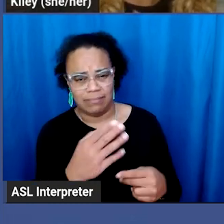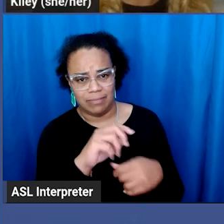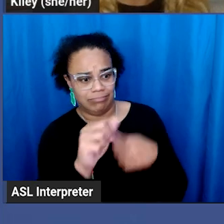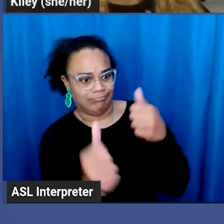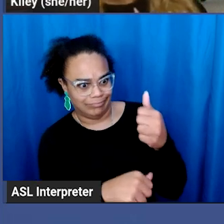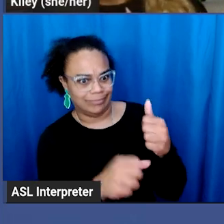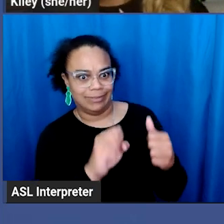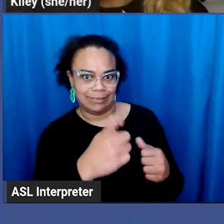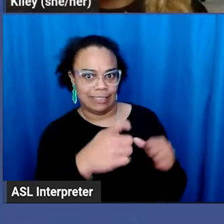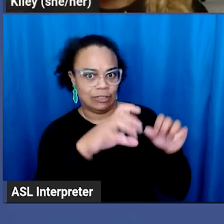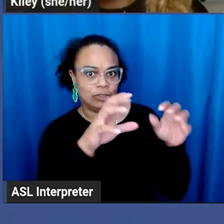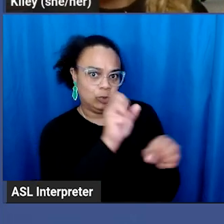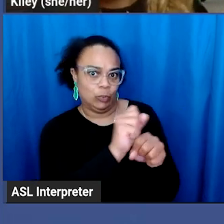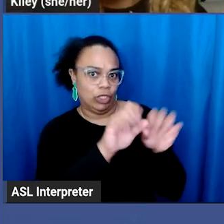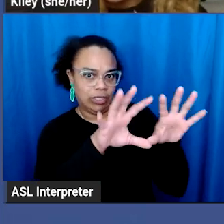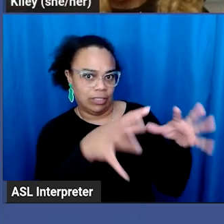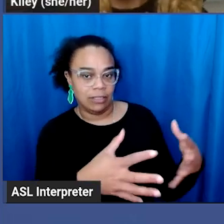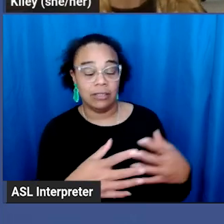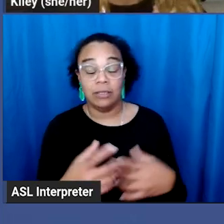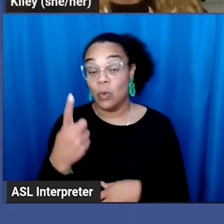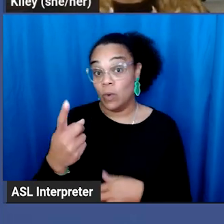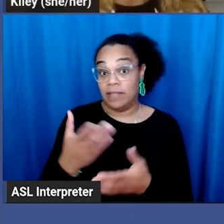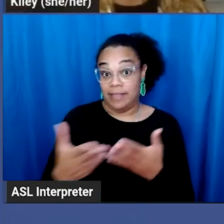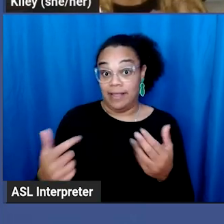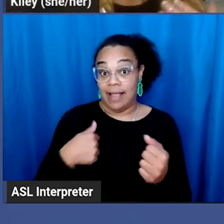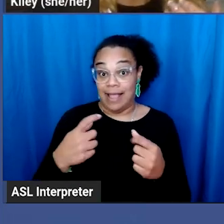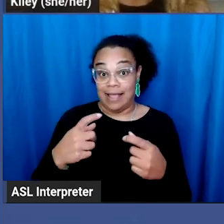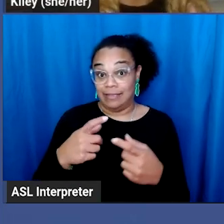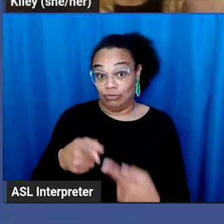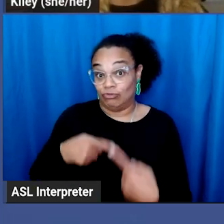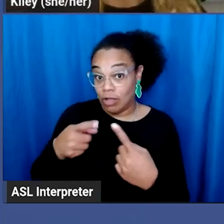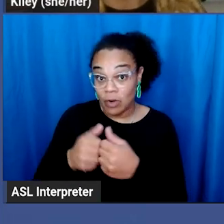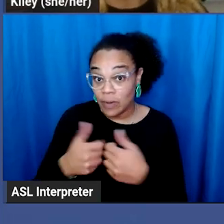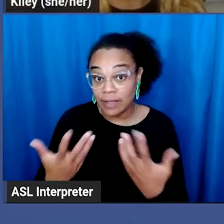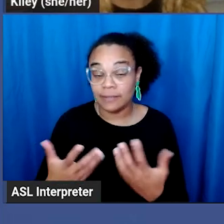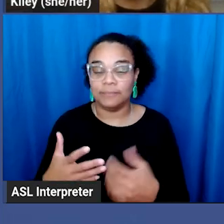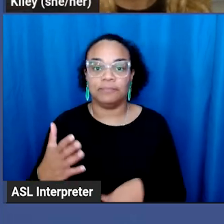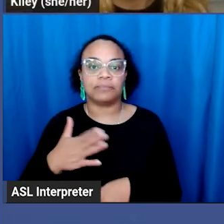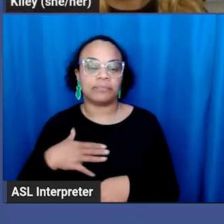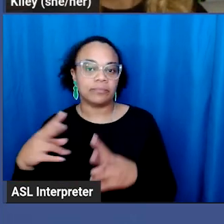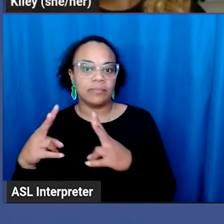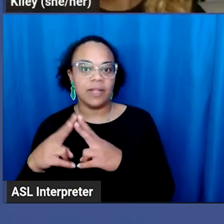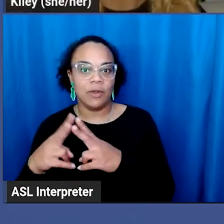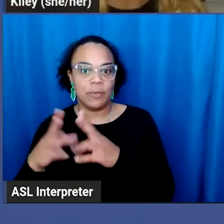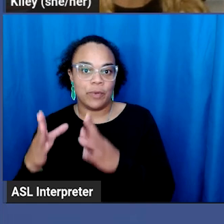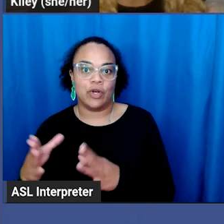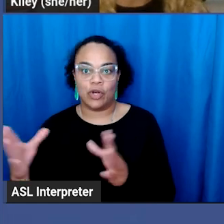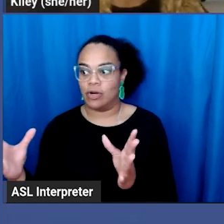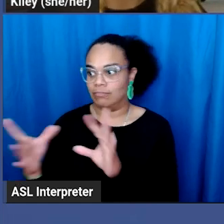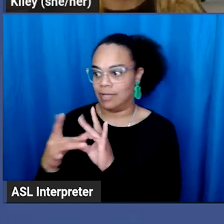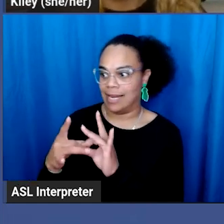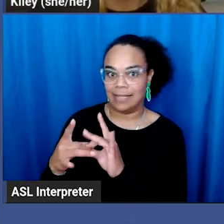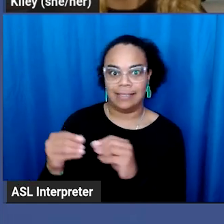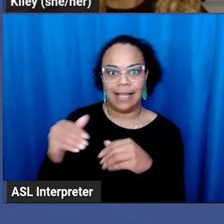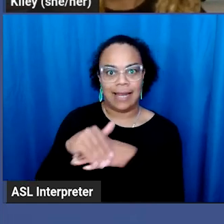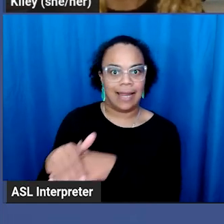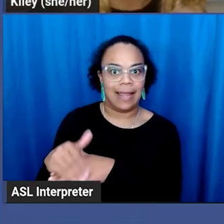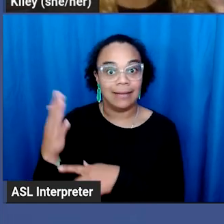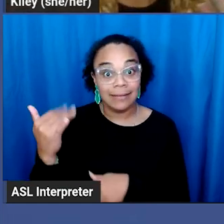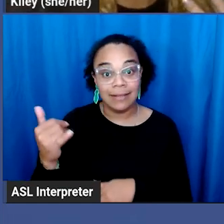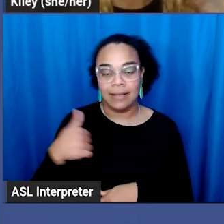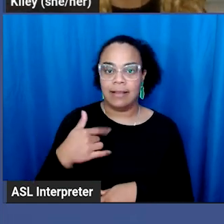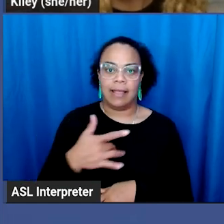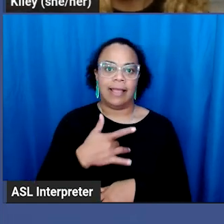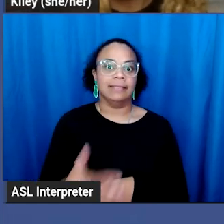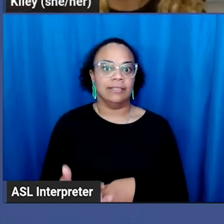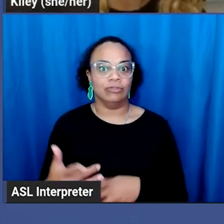like one of the things that I've personally struggled with was like my partner connecting at night because I tend to be working at